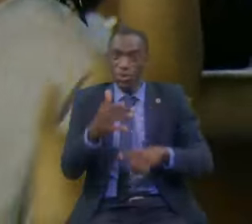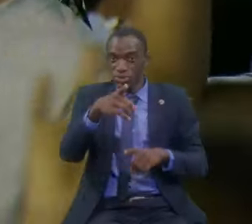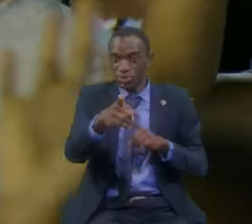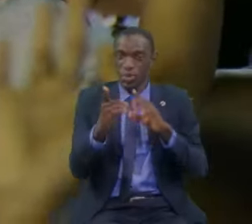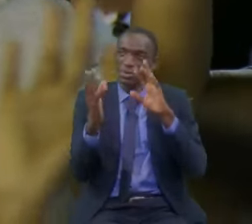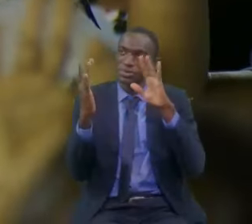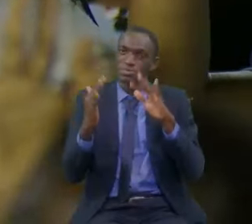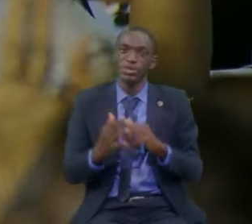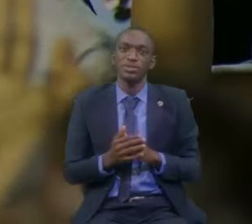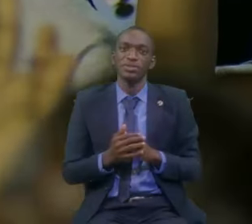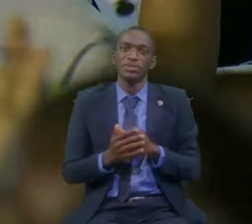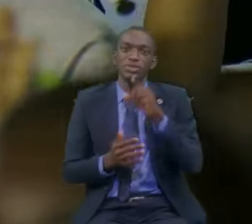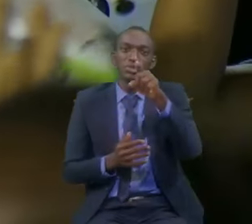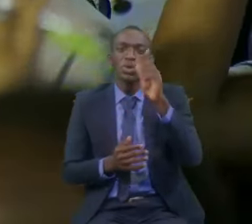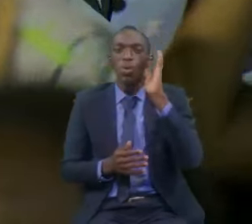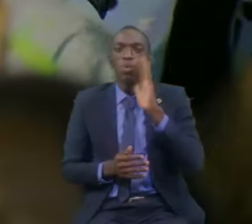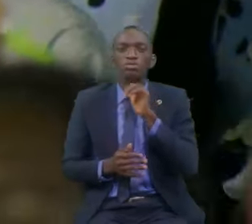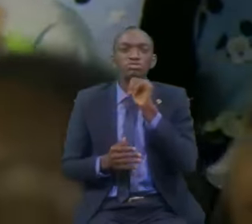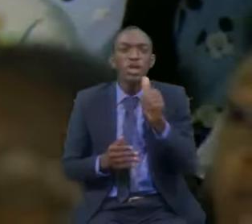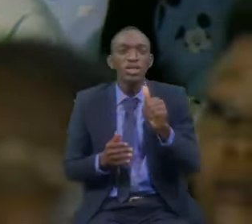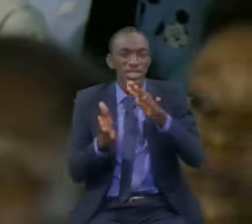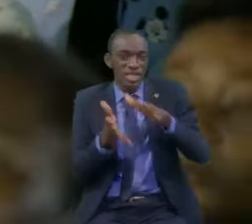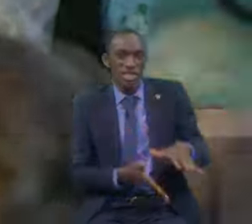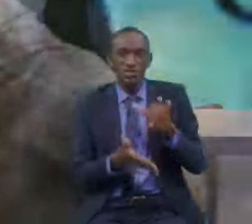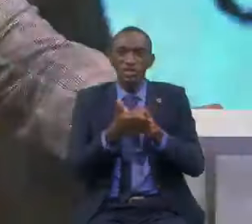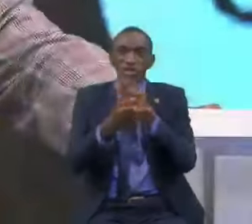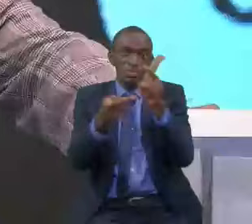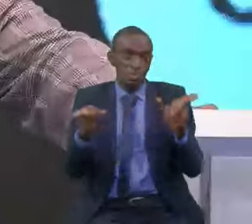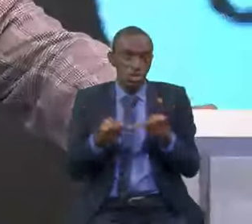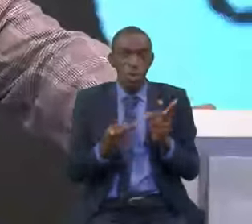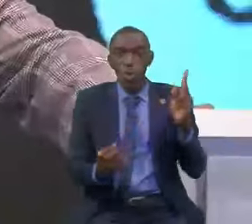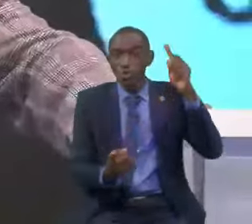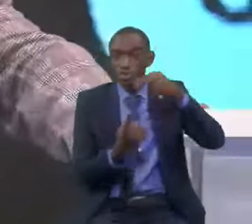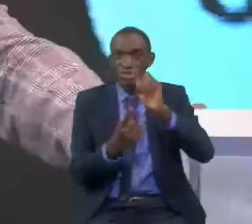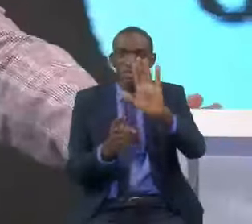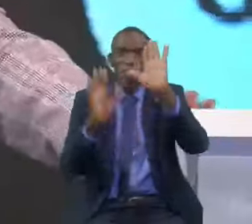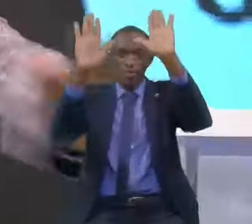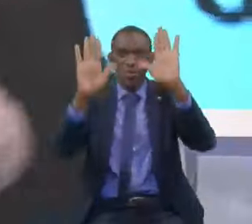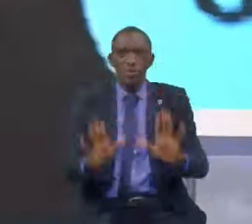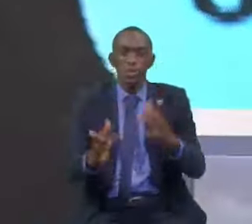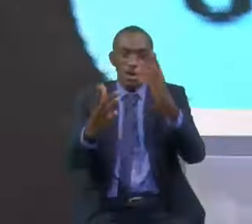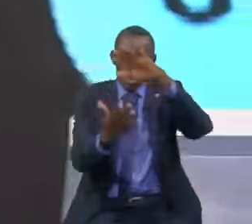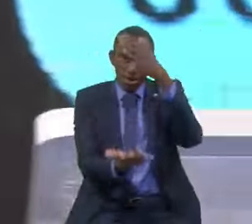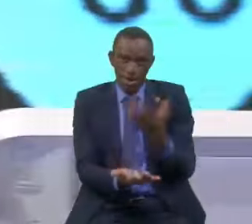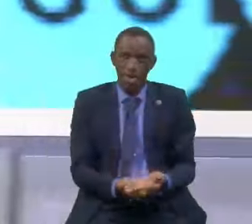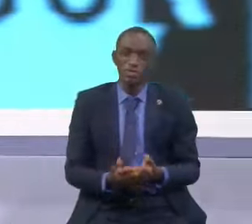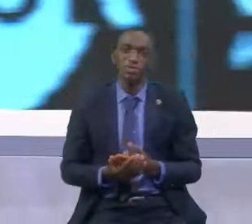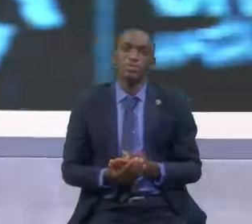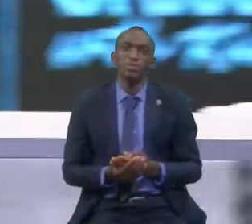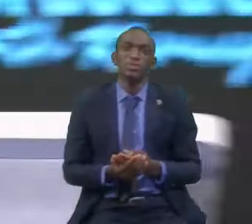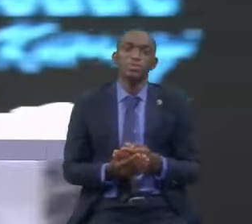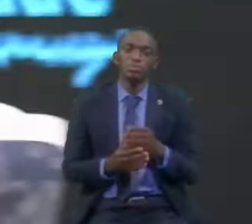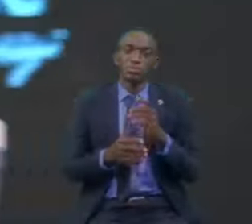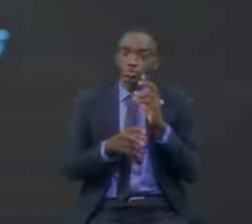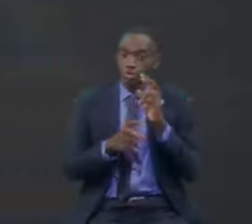you will not leave that place until your Miracle arrives look at verse 6